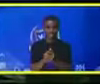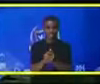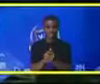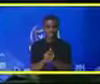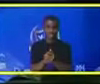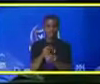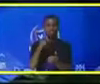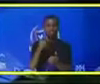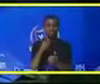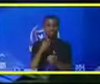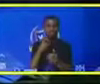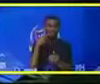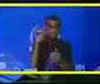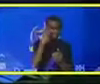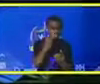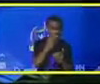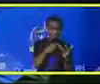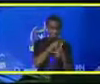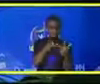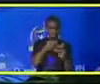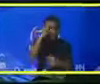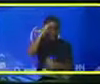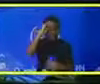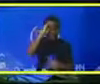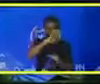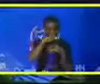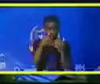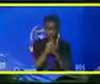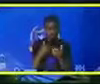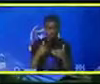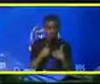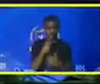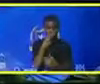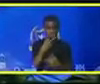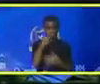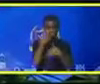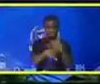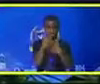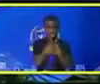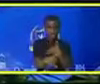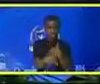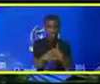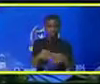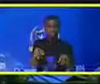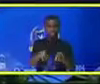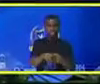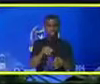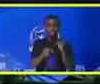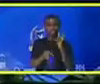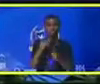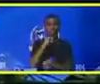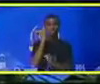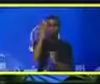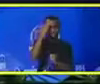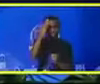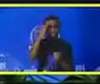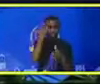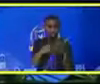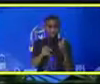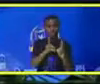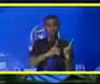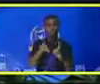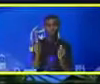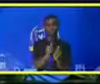three men, all of them holding two loaves of bread, as if they do not know what to do with it. The Bible says they will salute